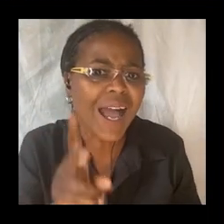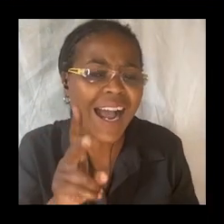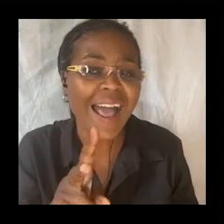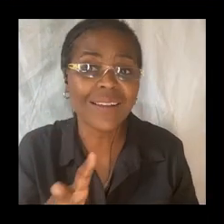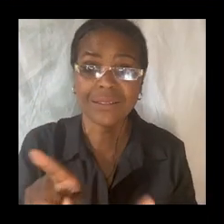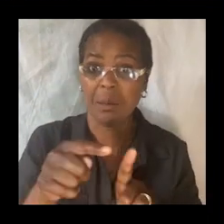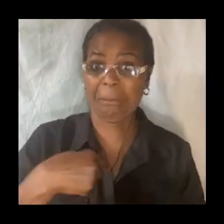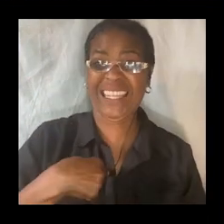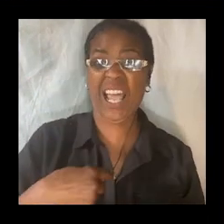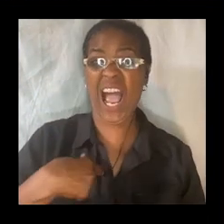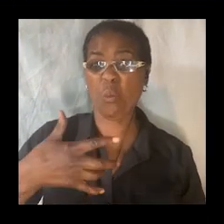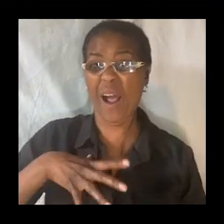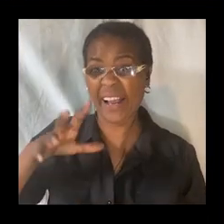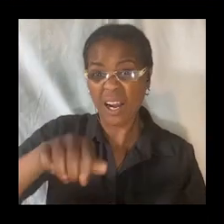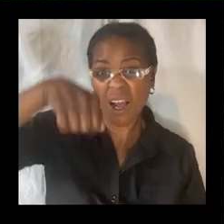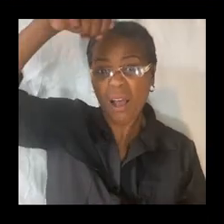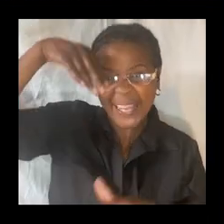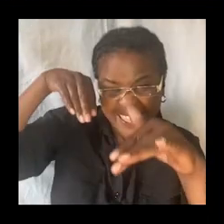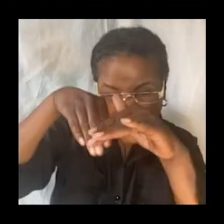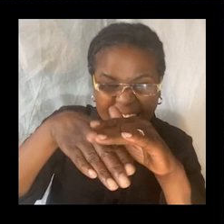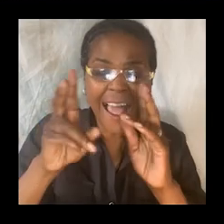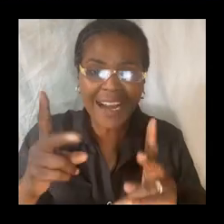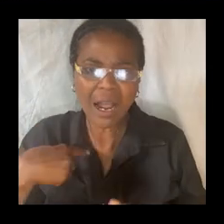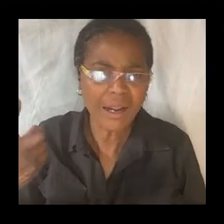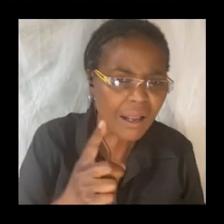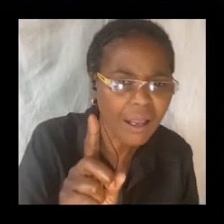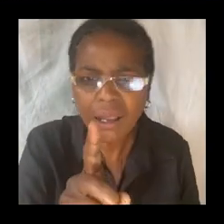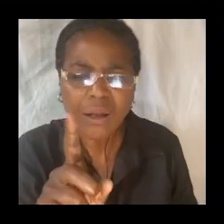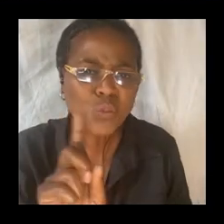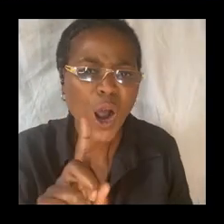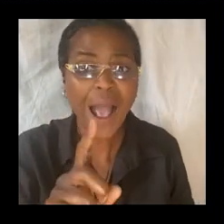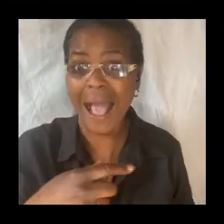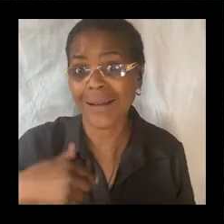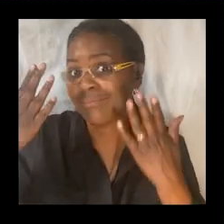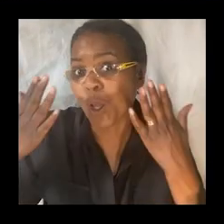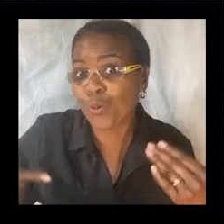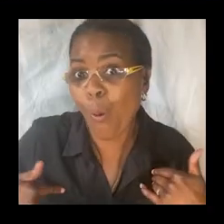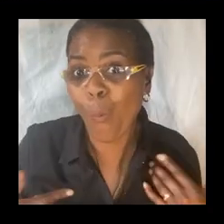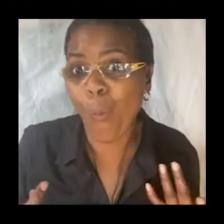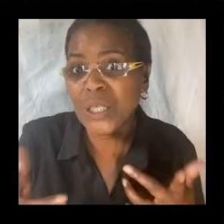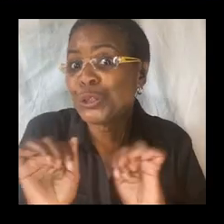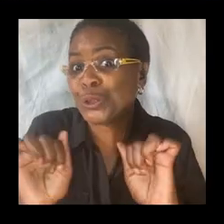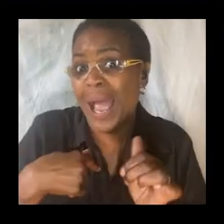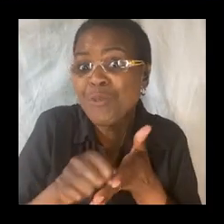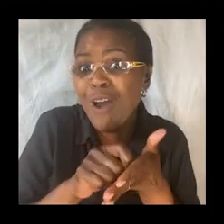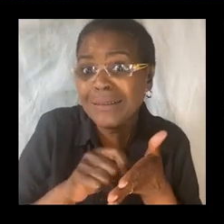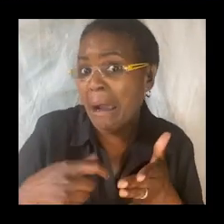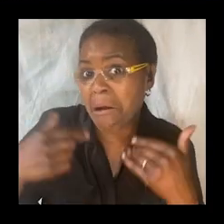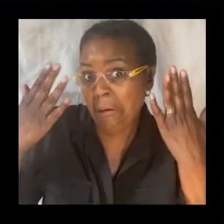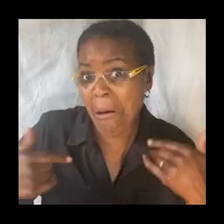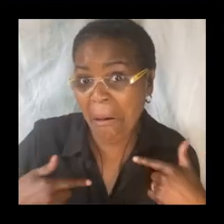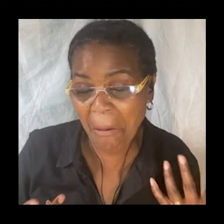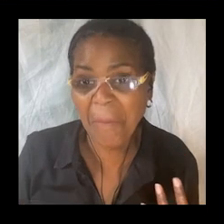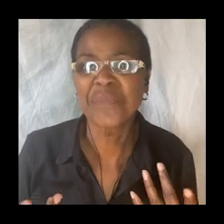into the garage to find out what he'd found. And that's because I needed to keep going into the garage to find out what he's found. I didn't know what he was.